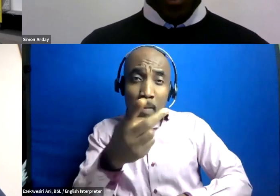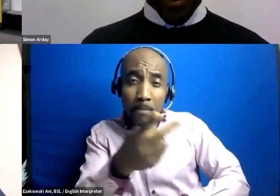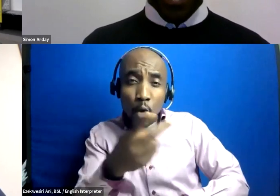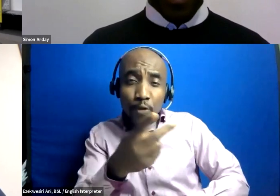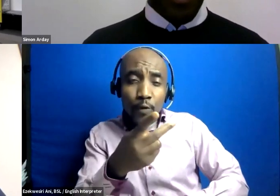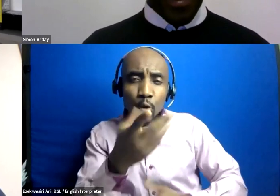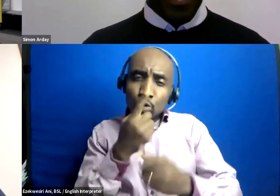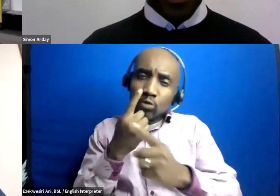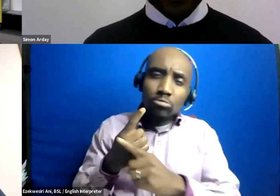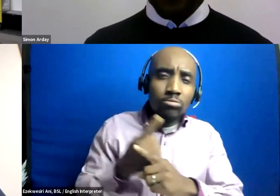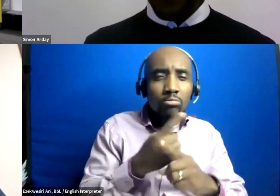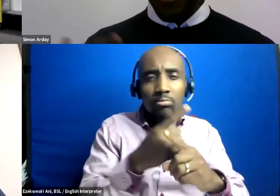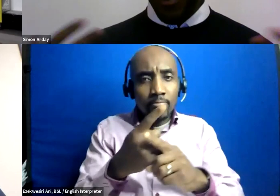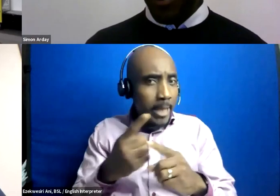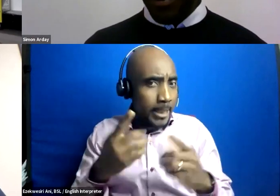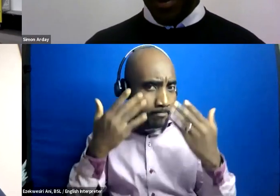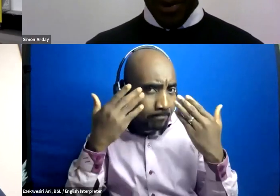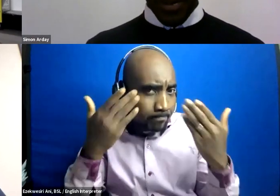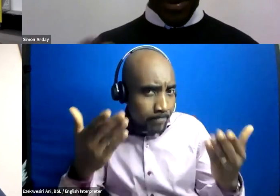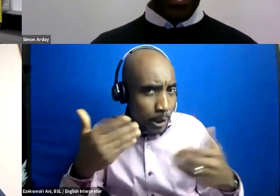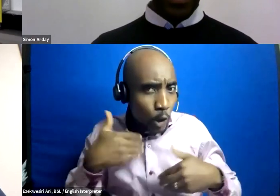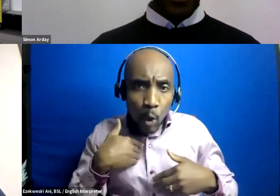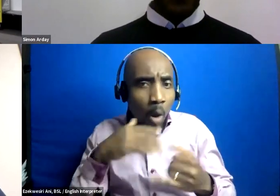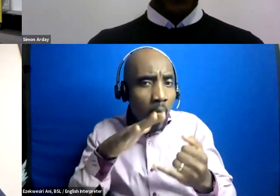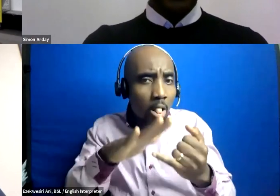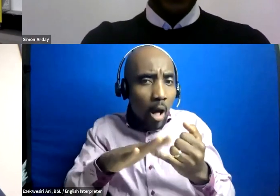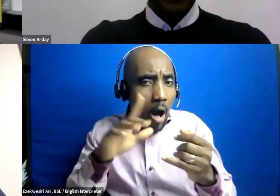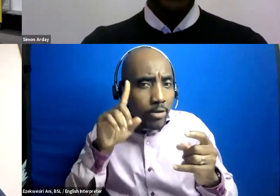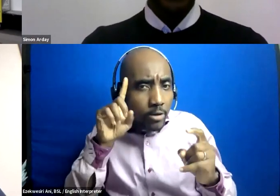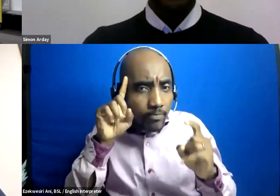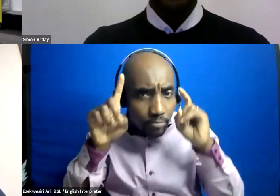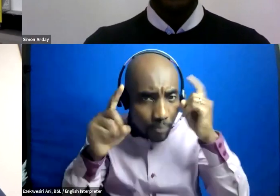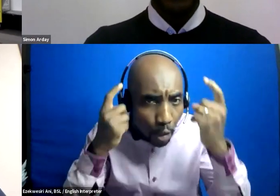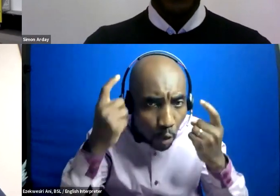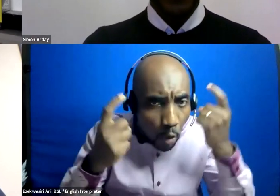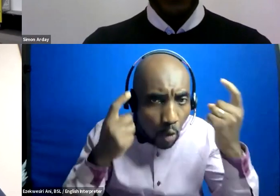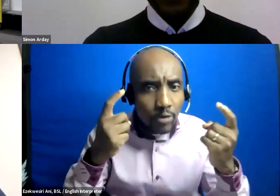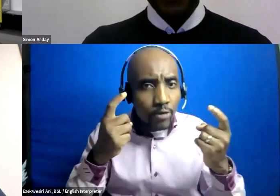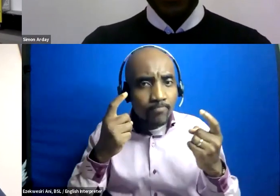just to invite, I don't know if you had any kind of final thoughts or anything that you wanted to end on,